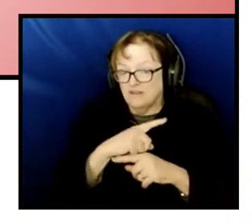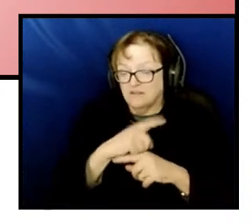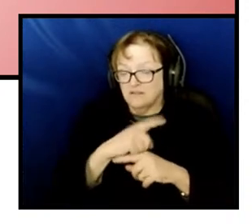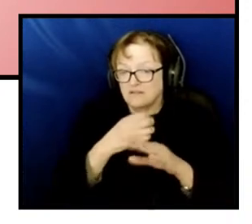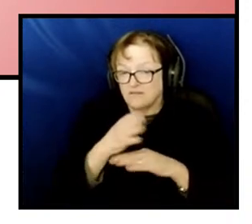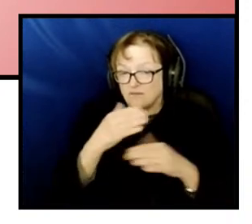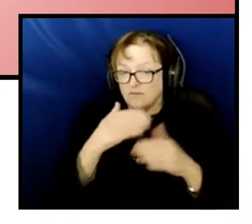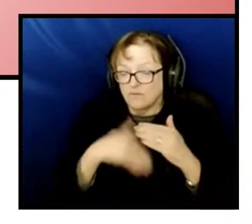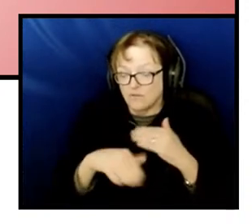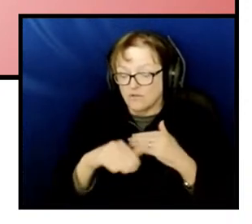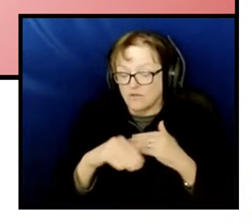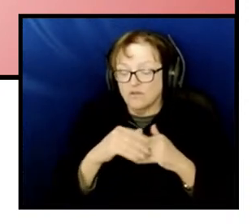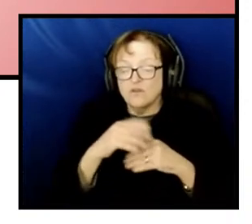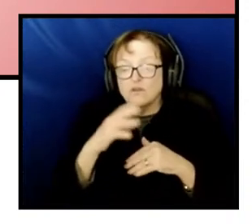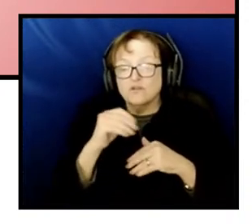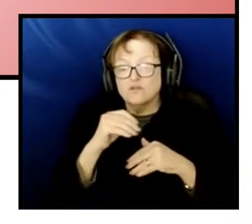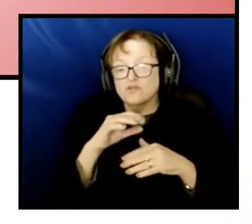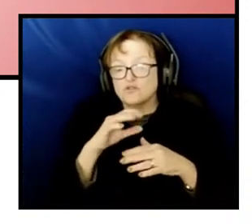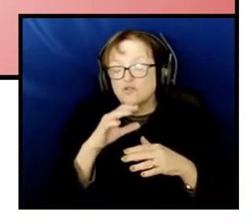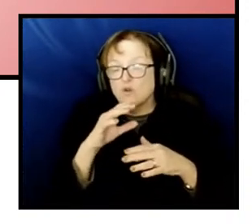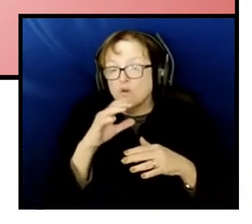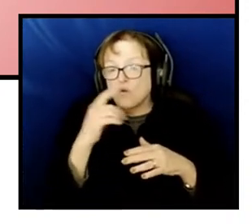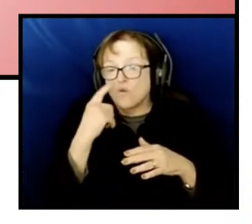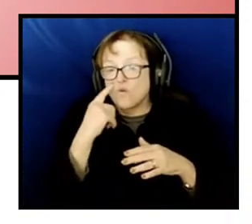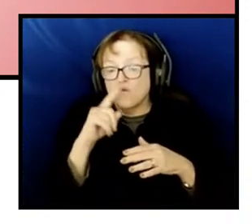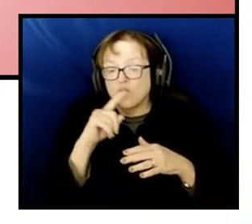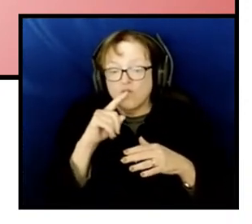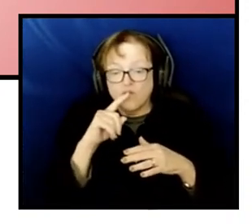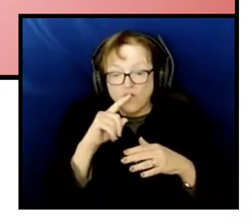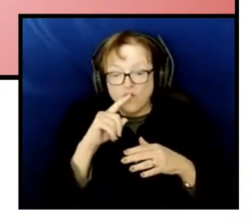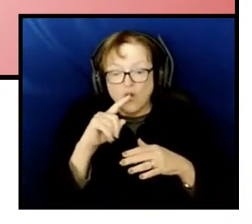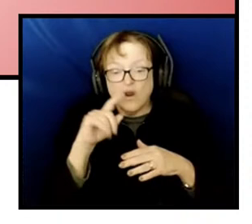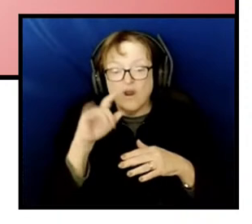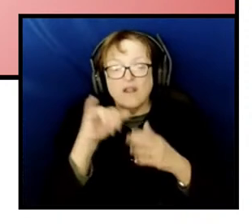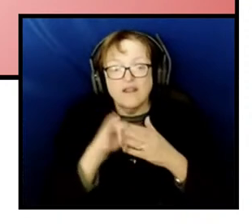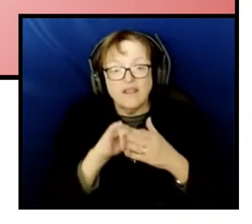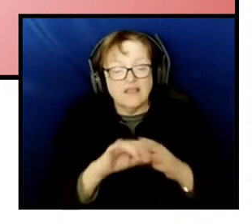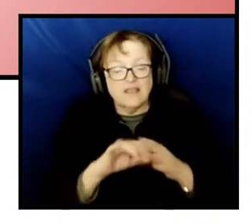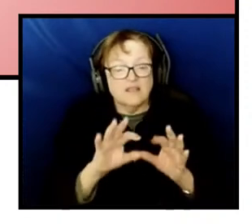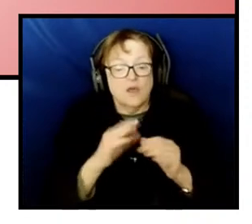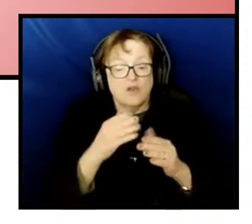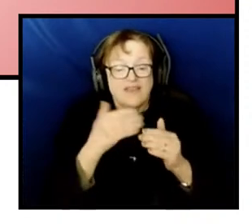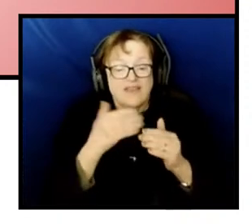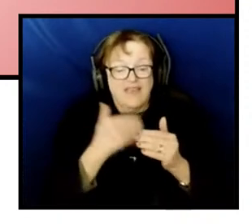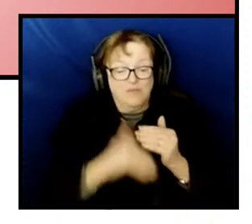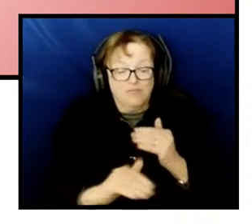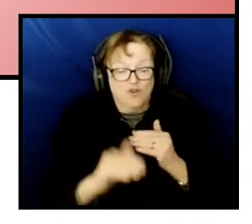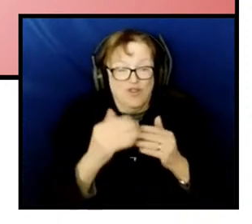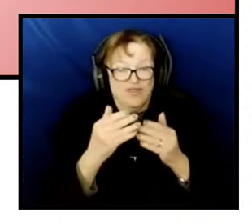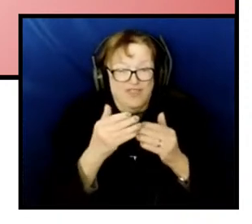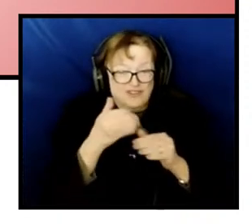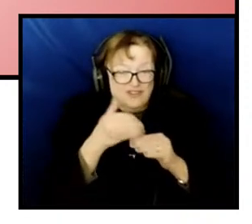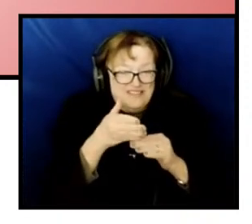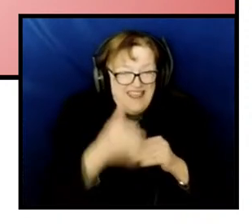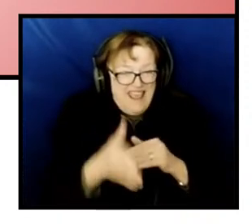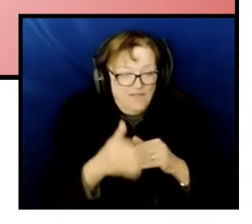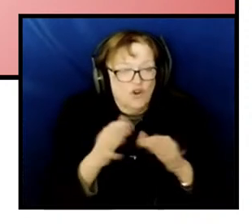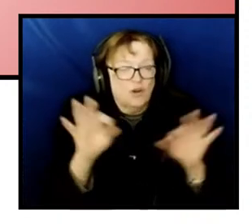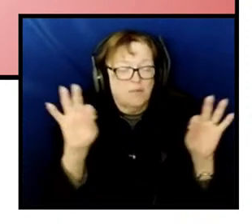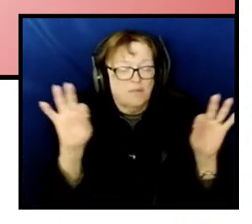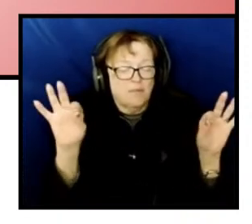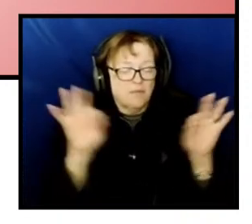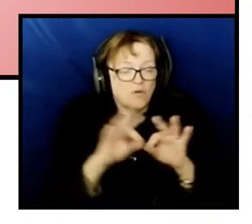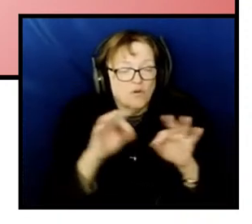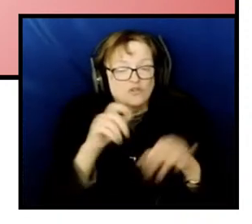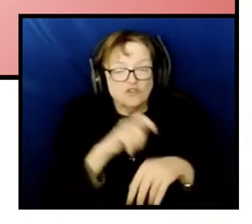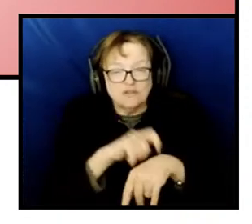and caregivers in our community, we know that postpartum is a crucial time for supporting birthing people and for